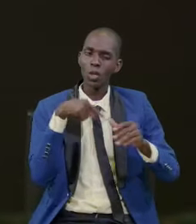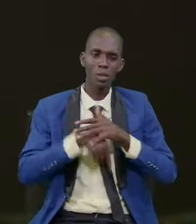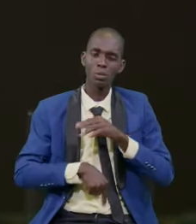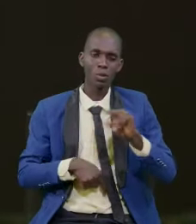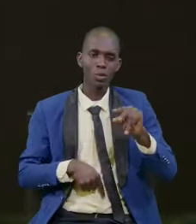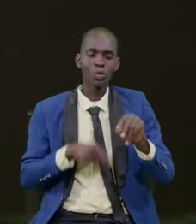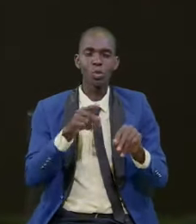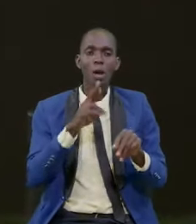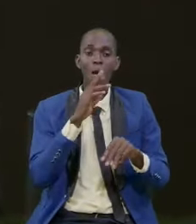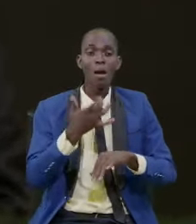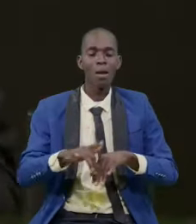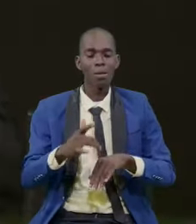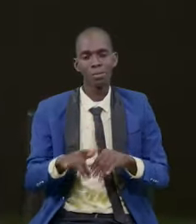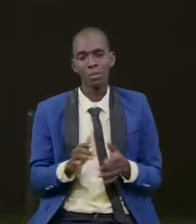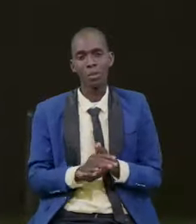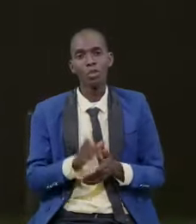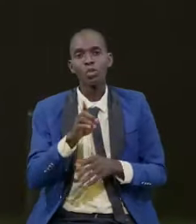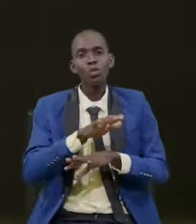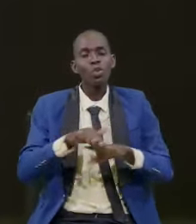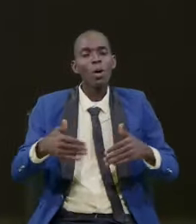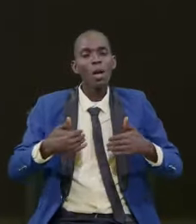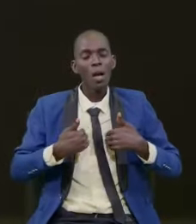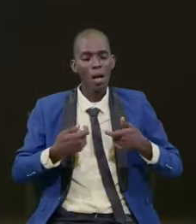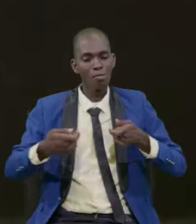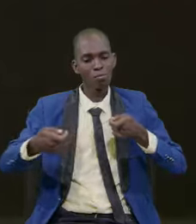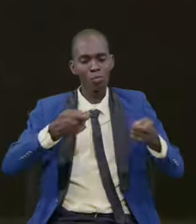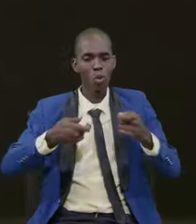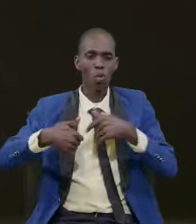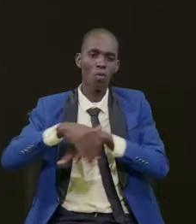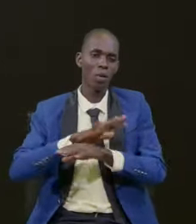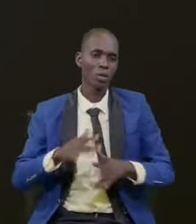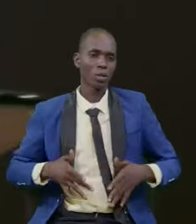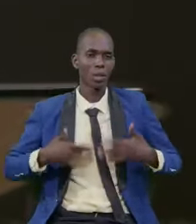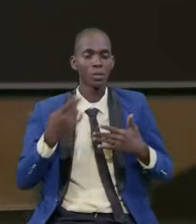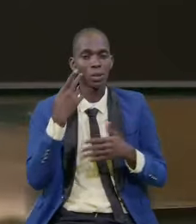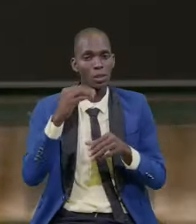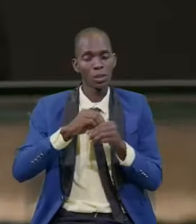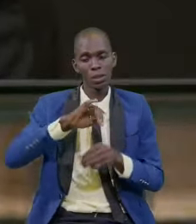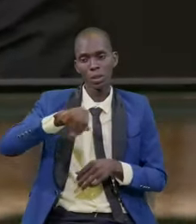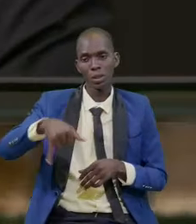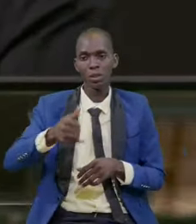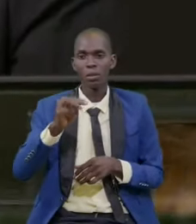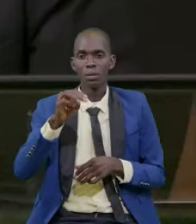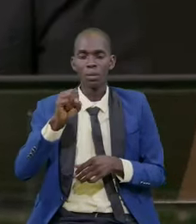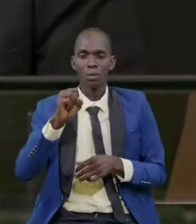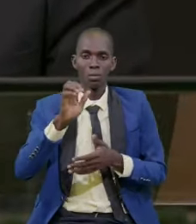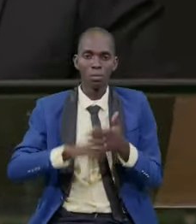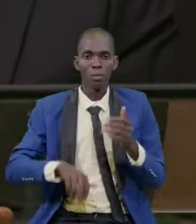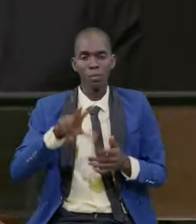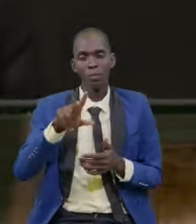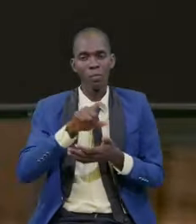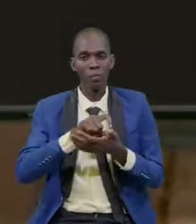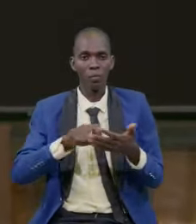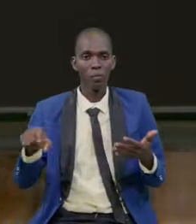shallow. You do not have control over your life. Look at chapter 3. In chapter 3, we're looking